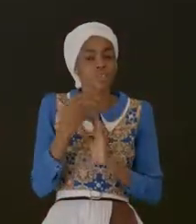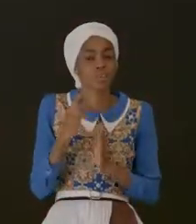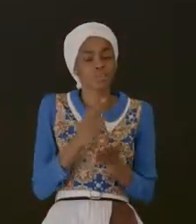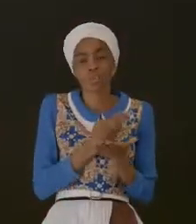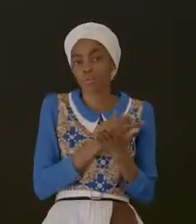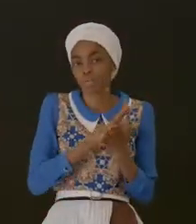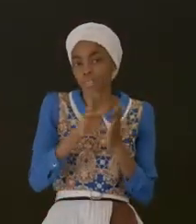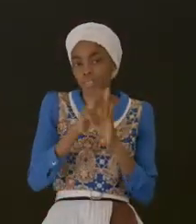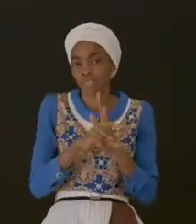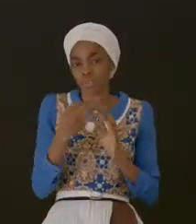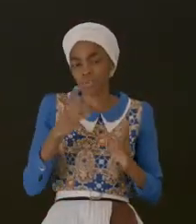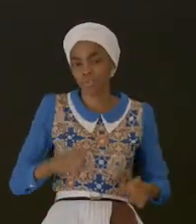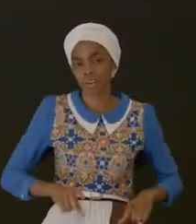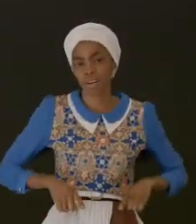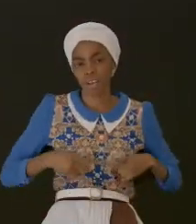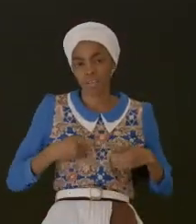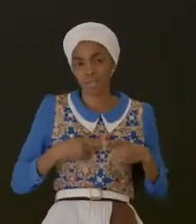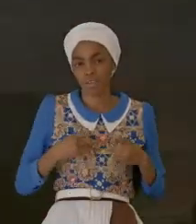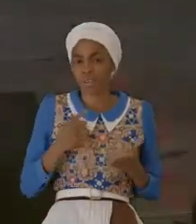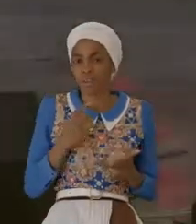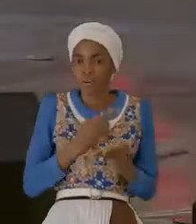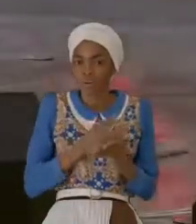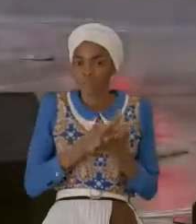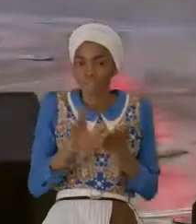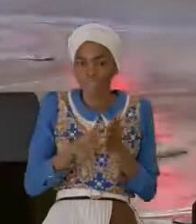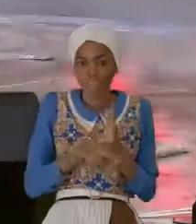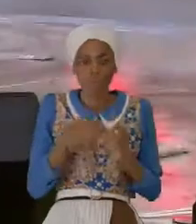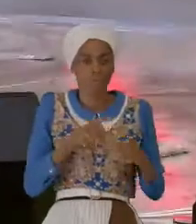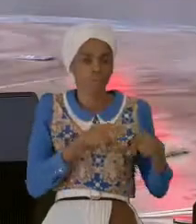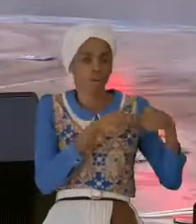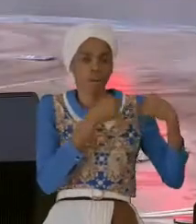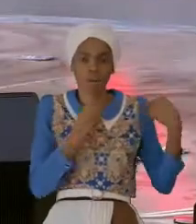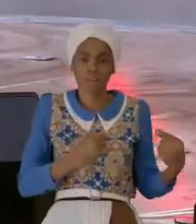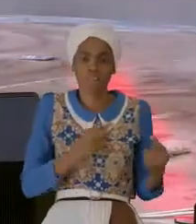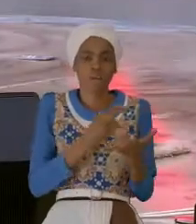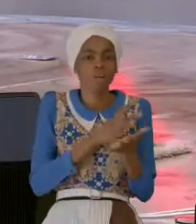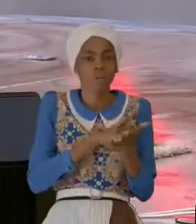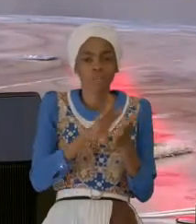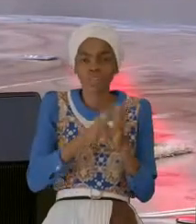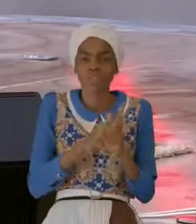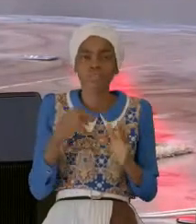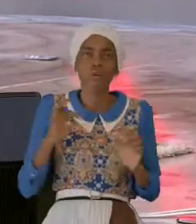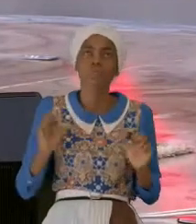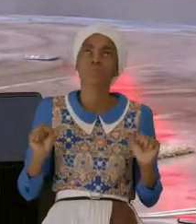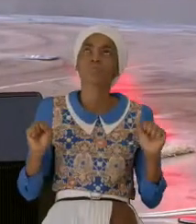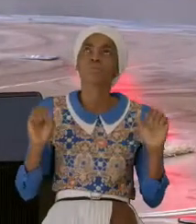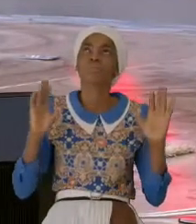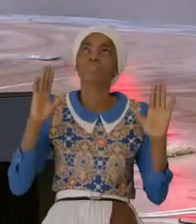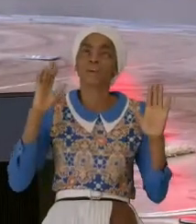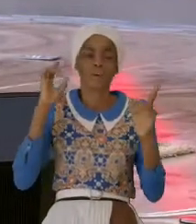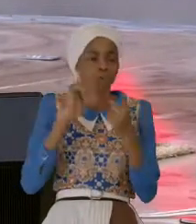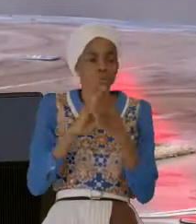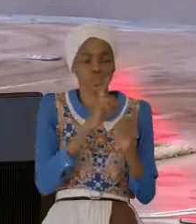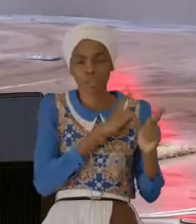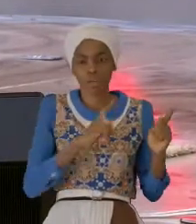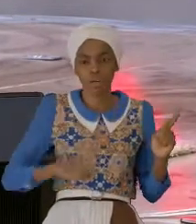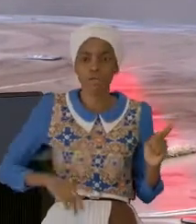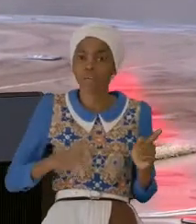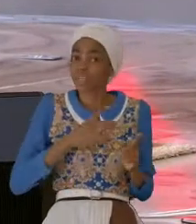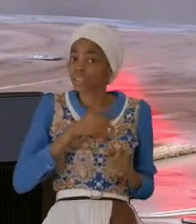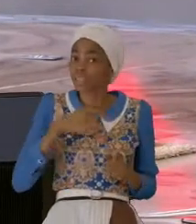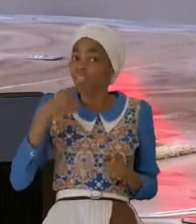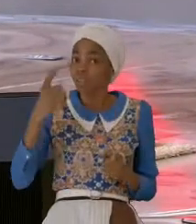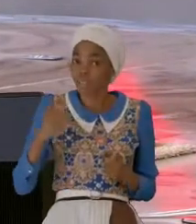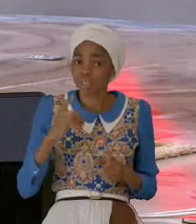Holiness of Life Holiness of heart Holiness of devotion unto the Lord it says